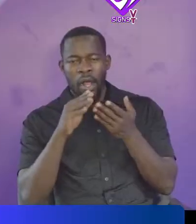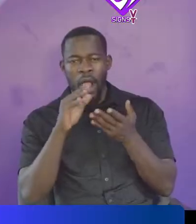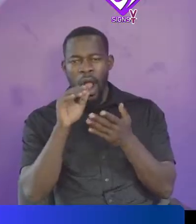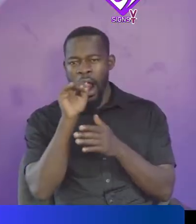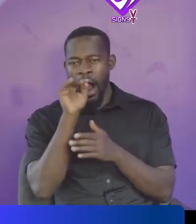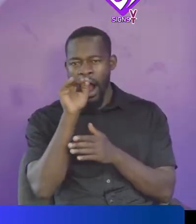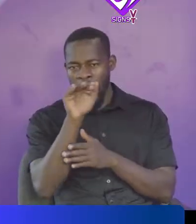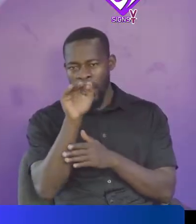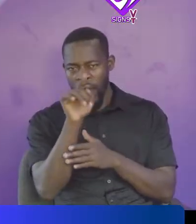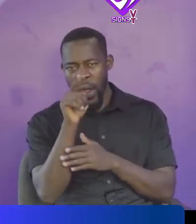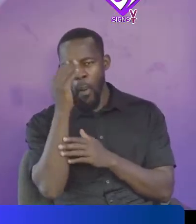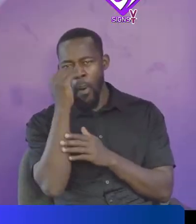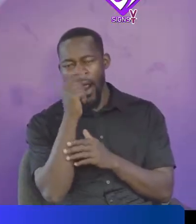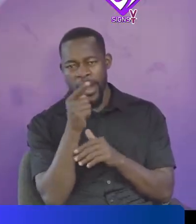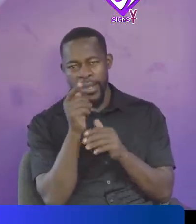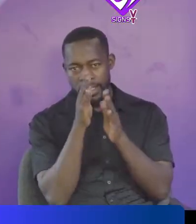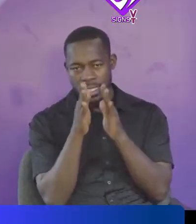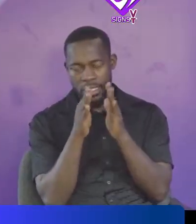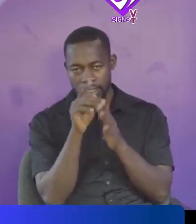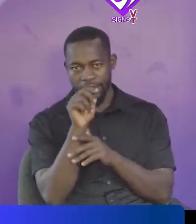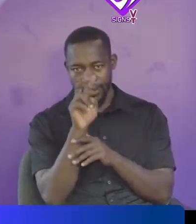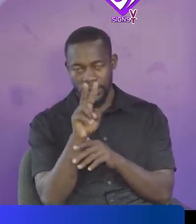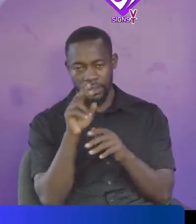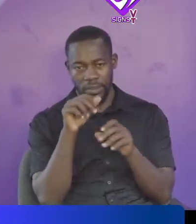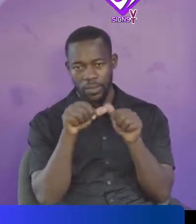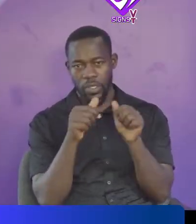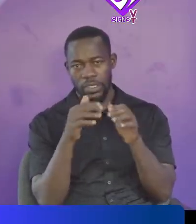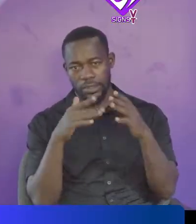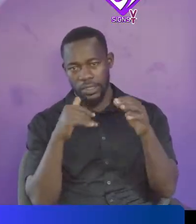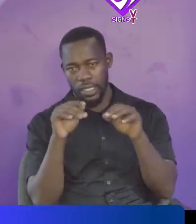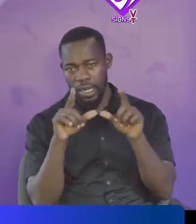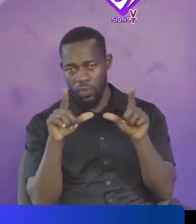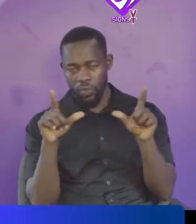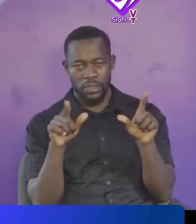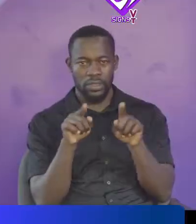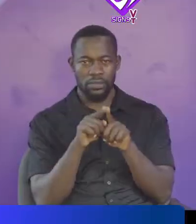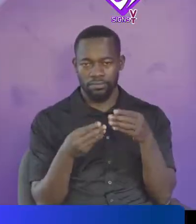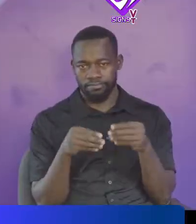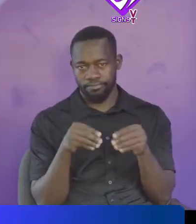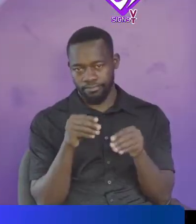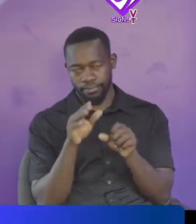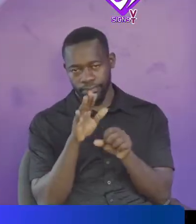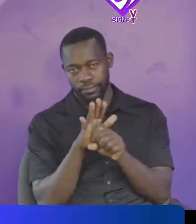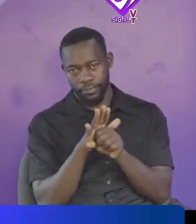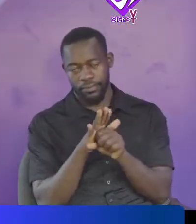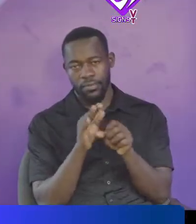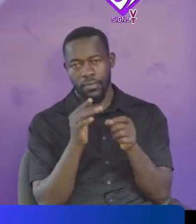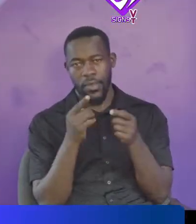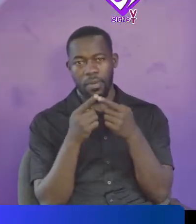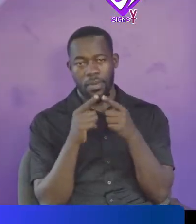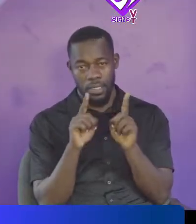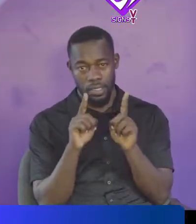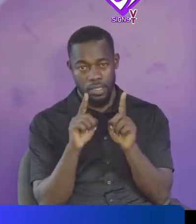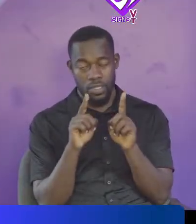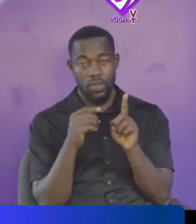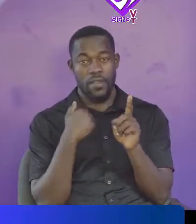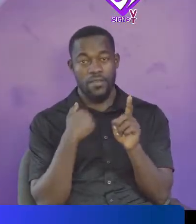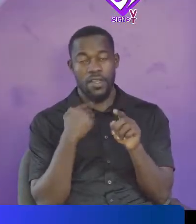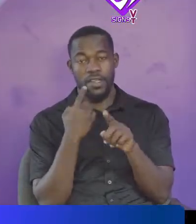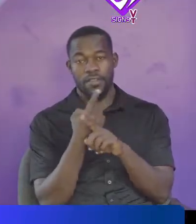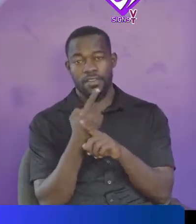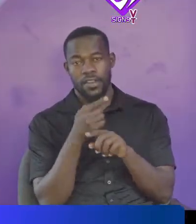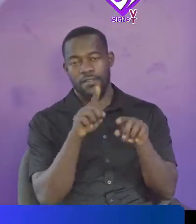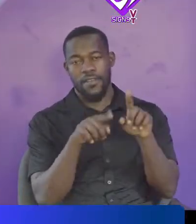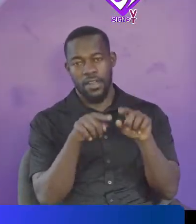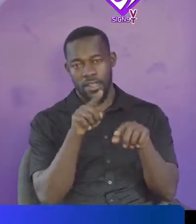question. Science TV, it's about sign language and all of that. And there is a number of variations when it comes to sign language.